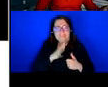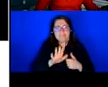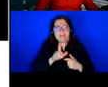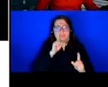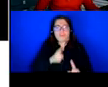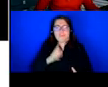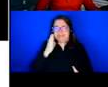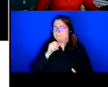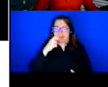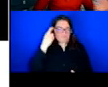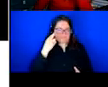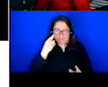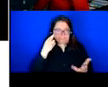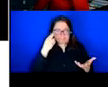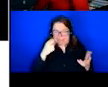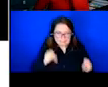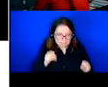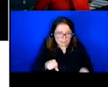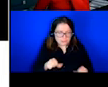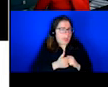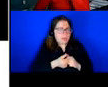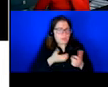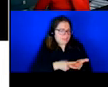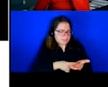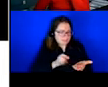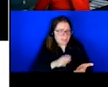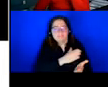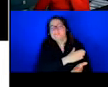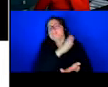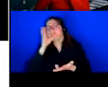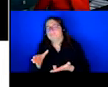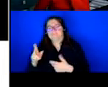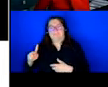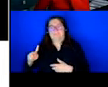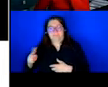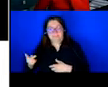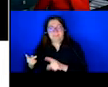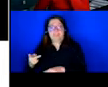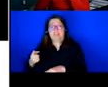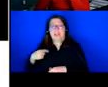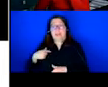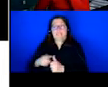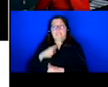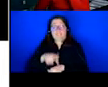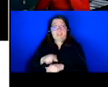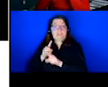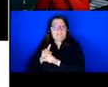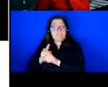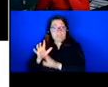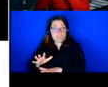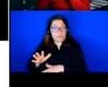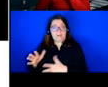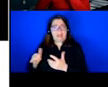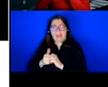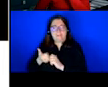then the other one is, can you recommend resources for first-time mentors on the best practices and approach